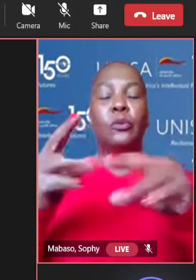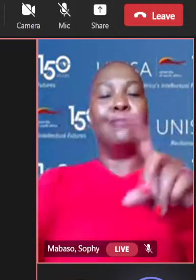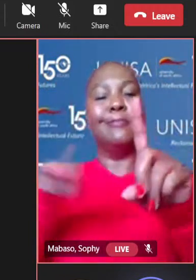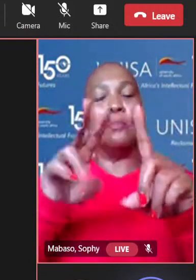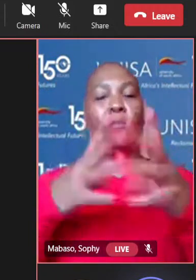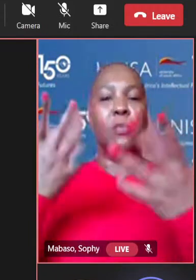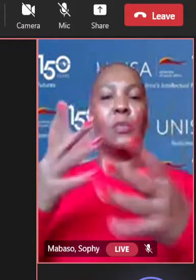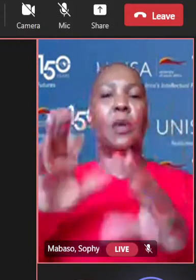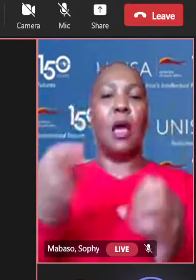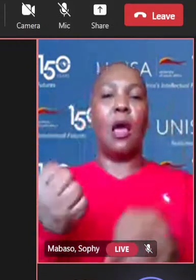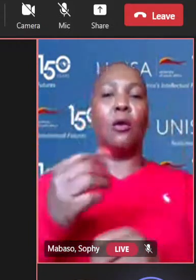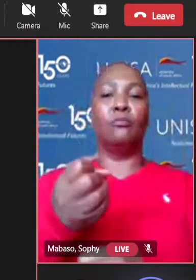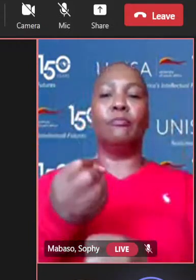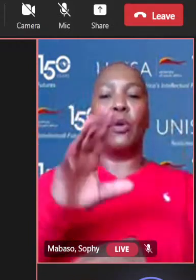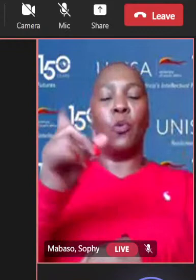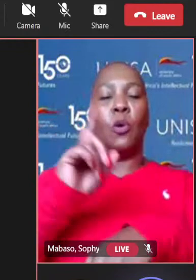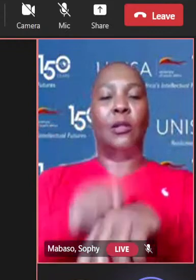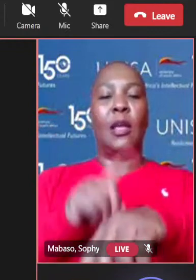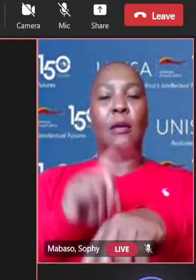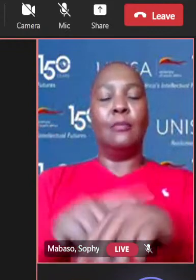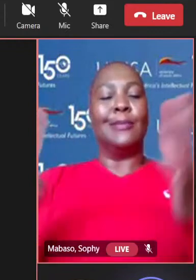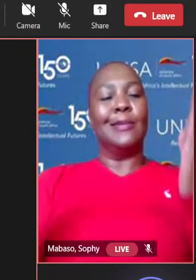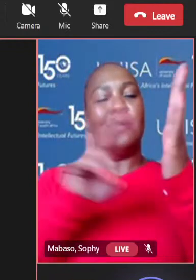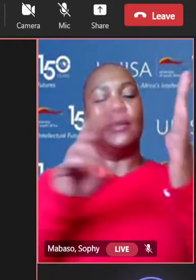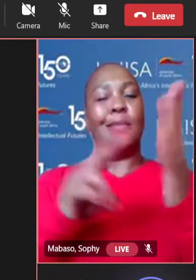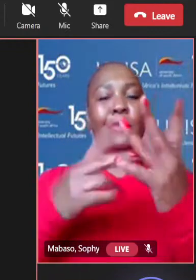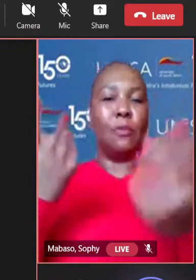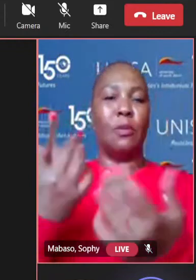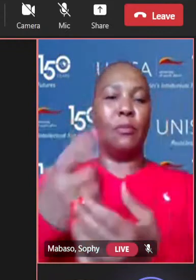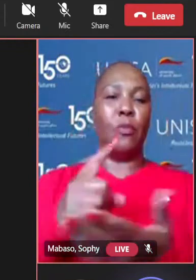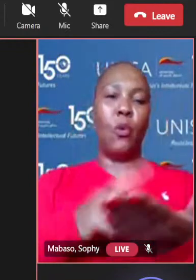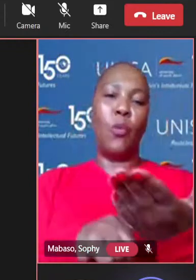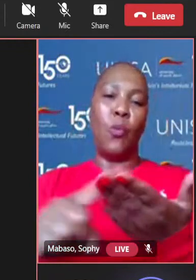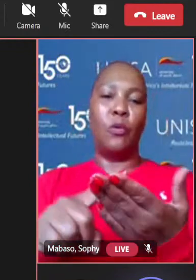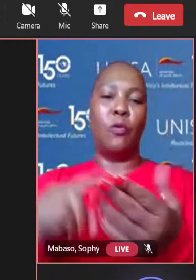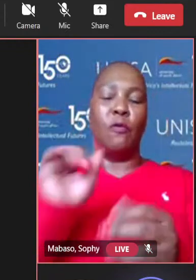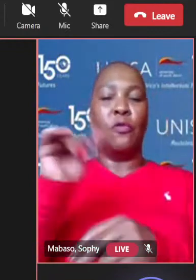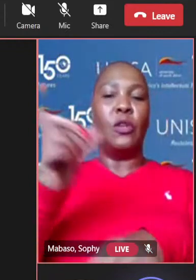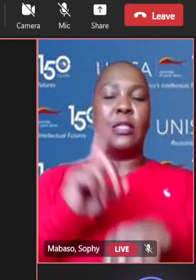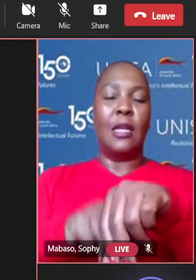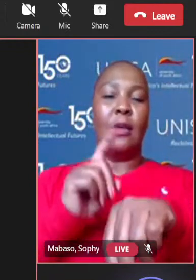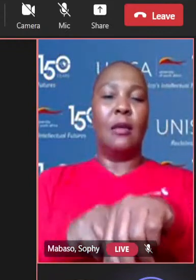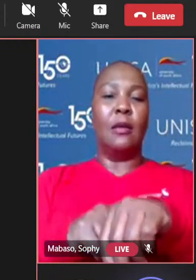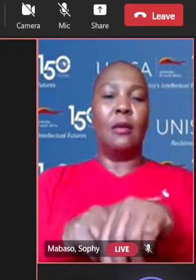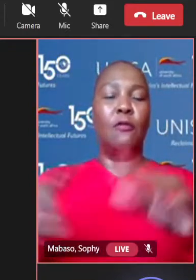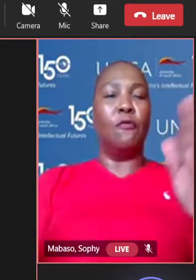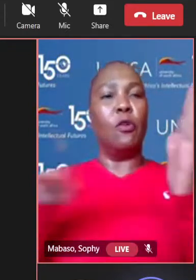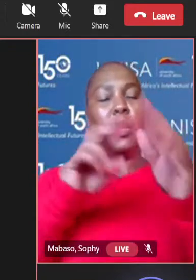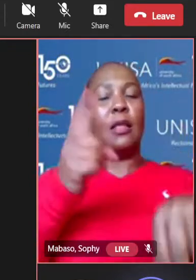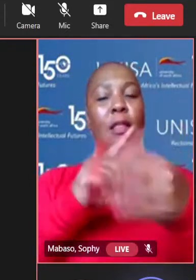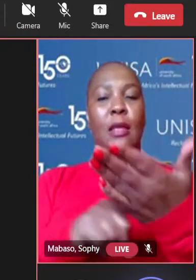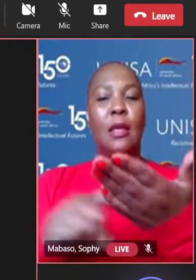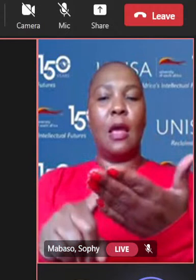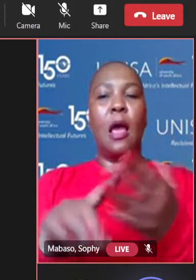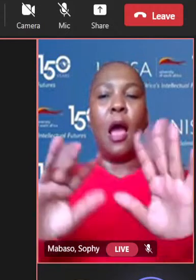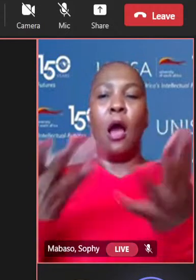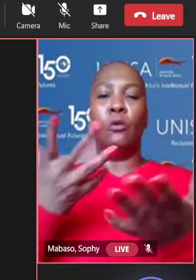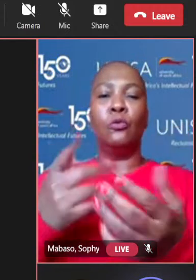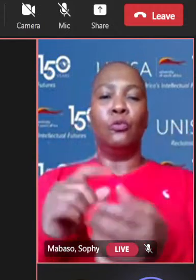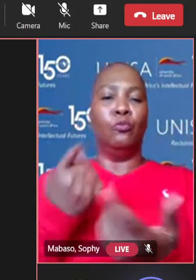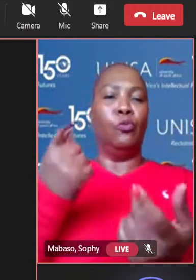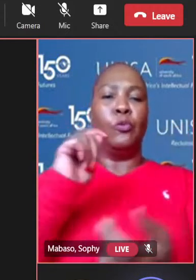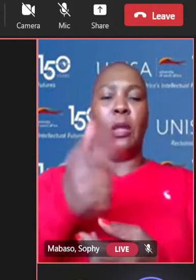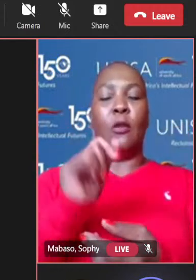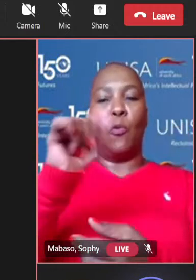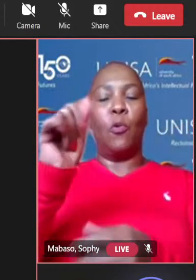spend your time. See if you can account for a week's worth of your time. So if you're looking at a week, how do you spend your time? For each